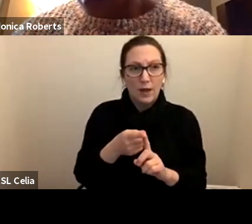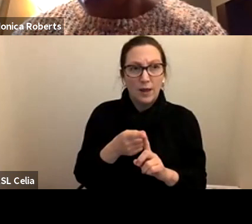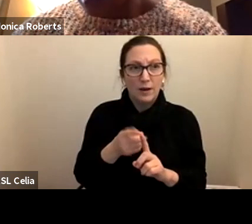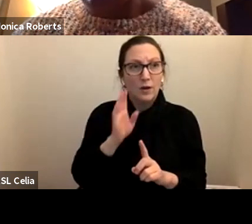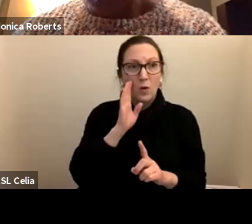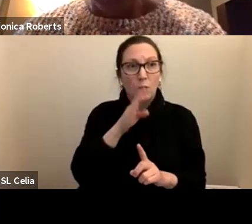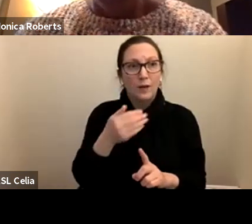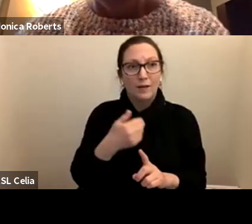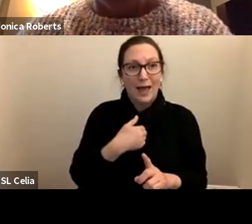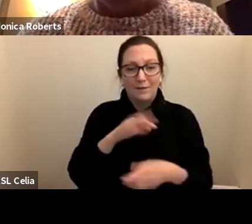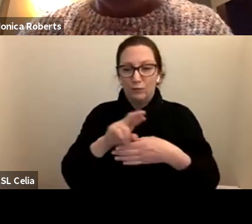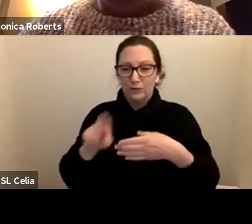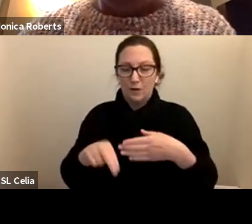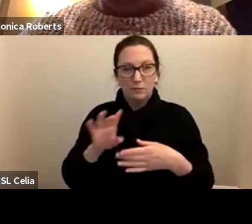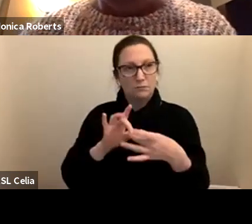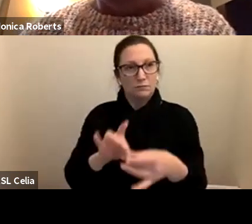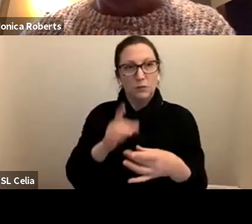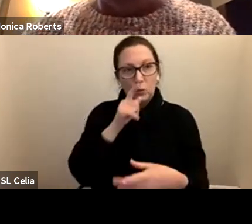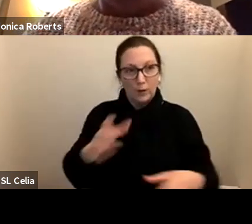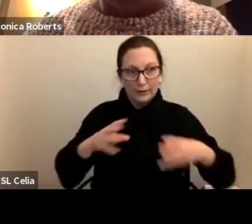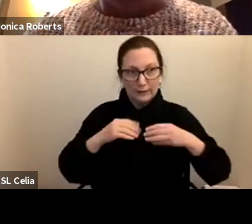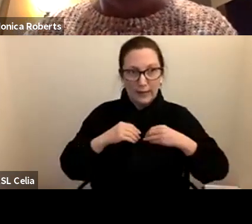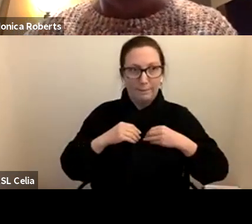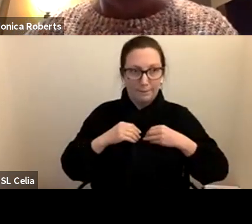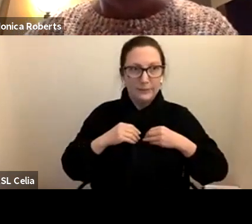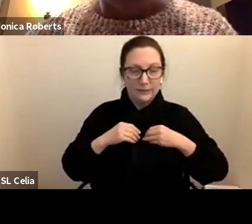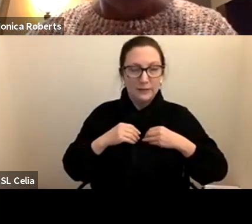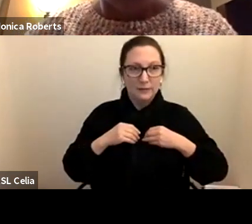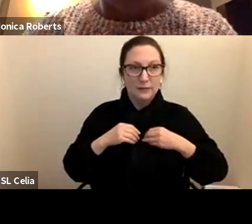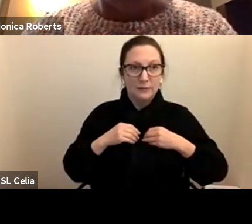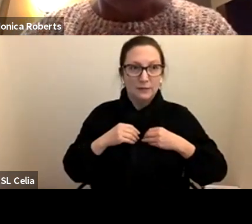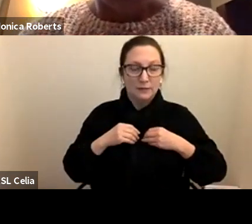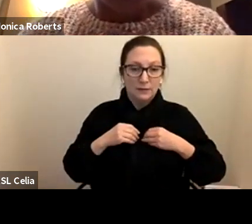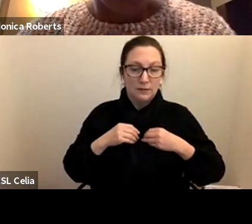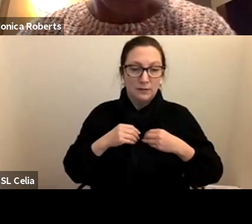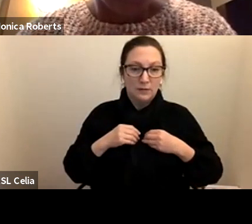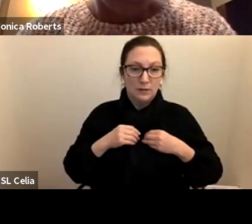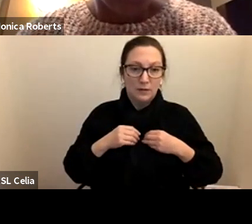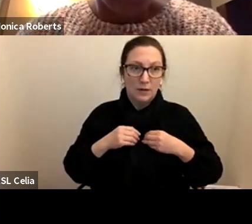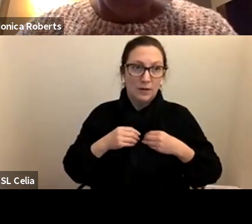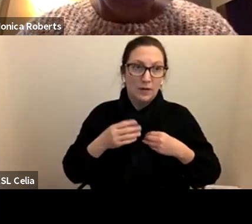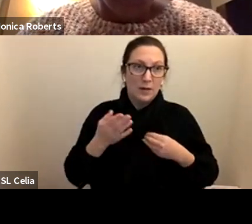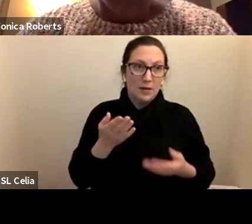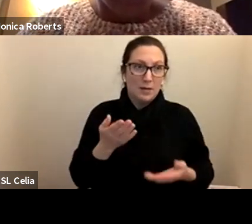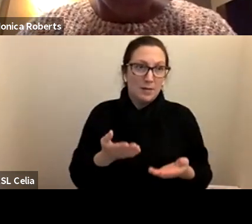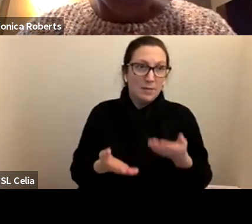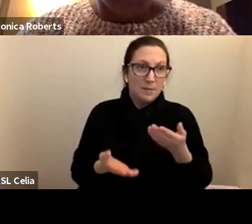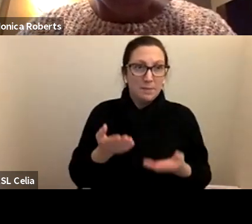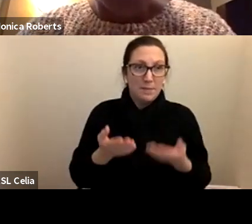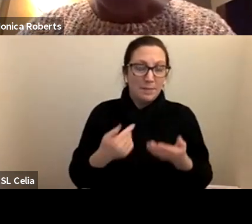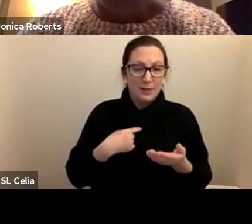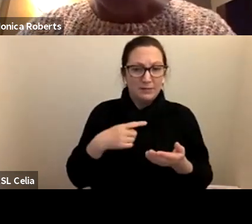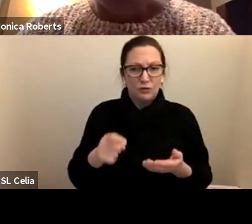to acceptances. And should we, and this may be a question for the task force writ large,